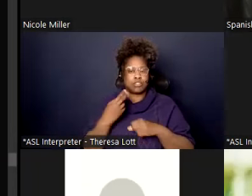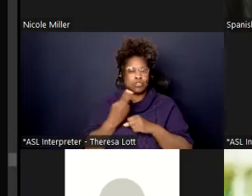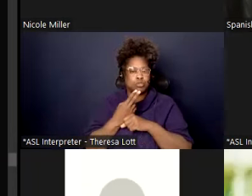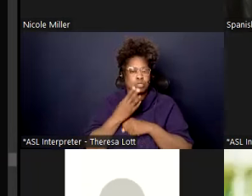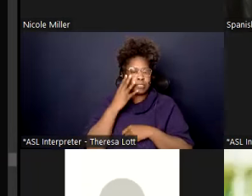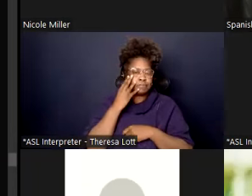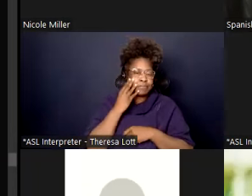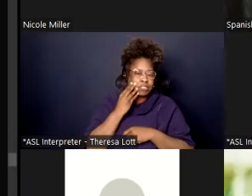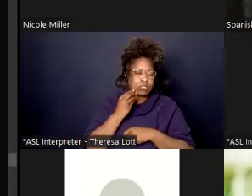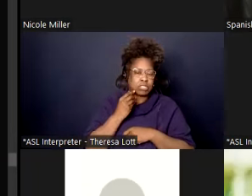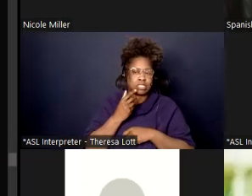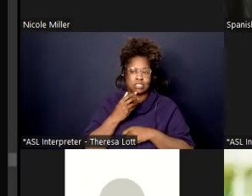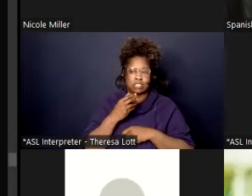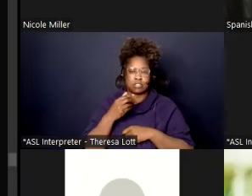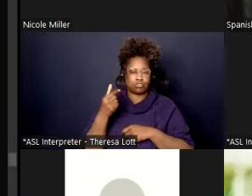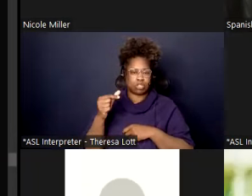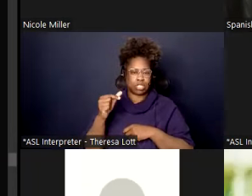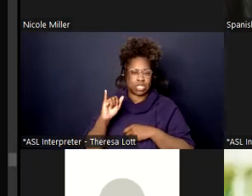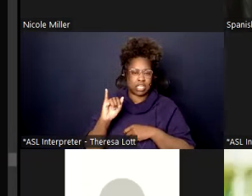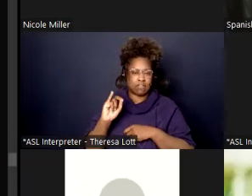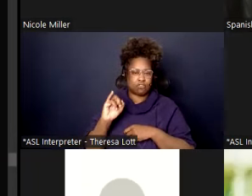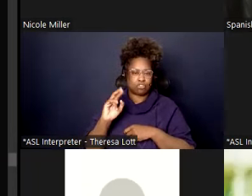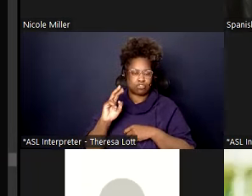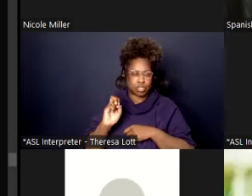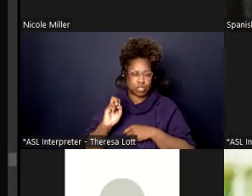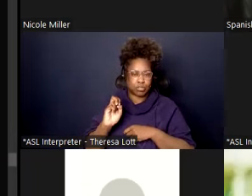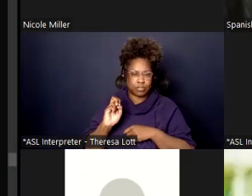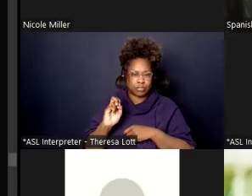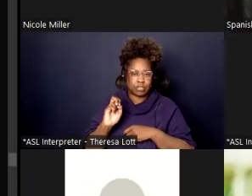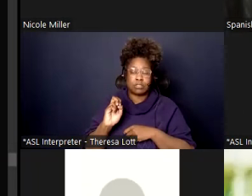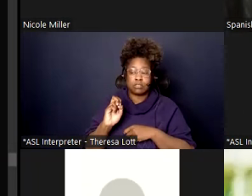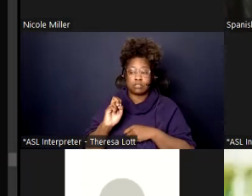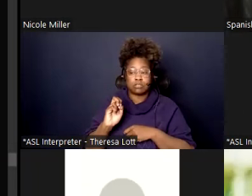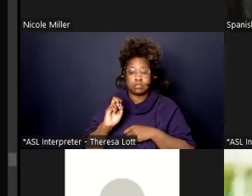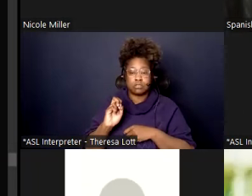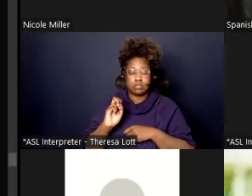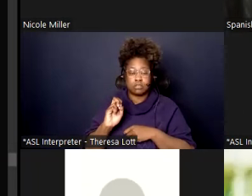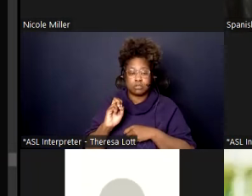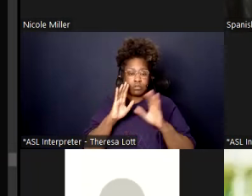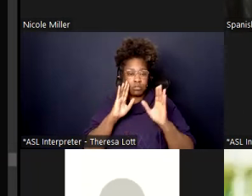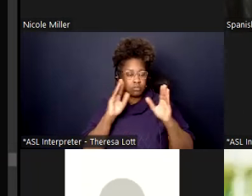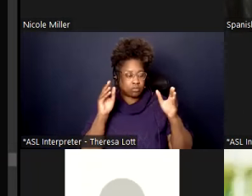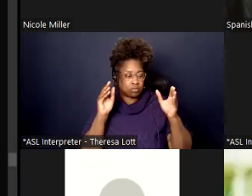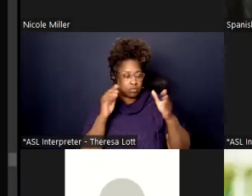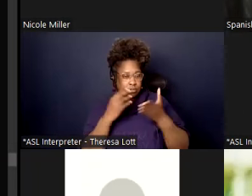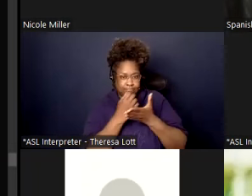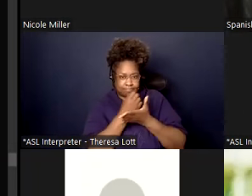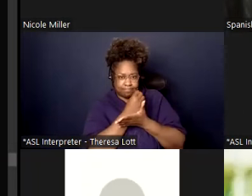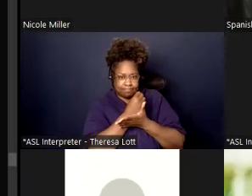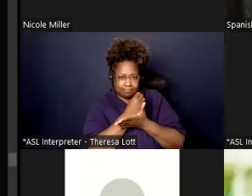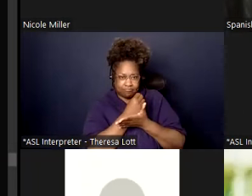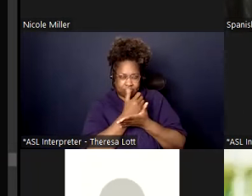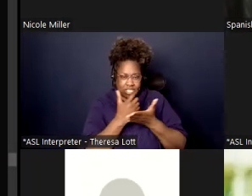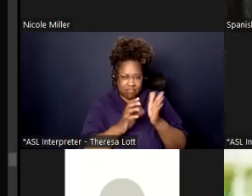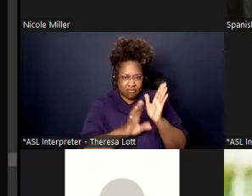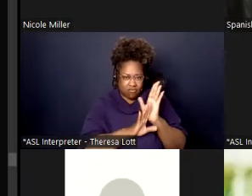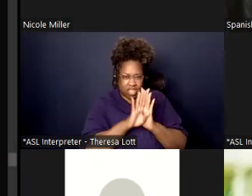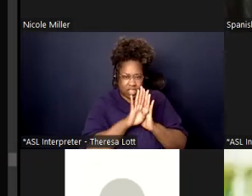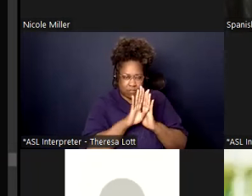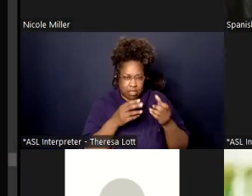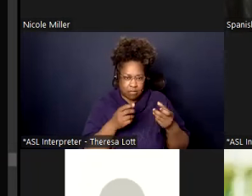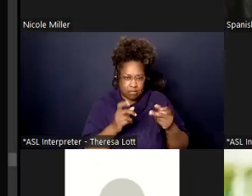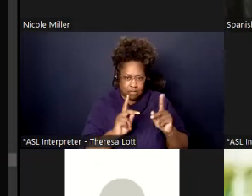the activity of green infrastructure to spur really targeted economic development opportunities for small businesses